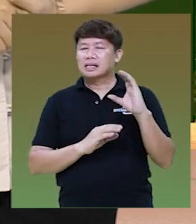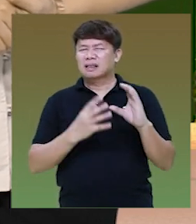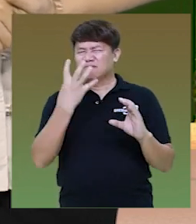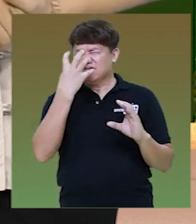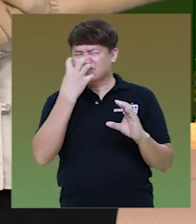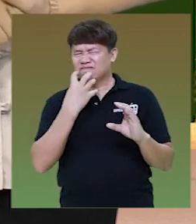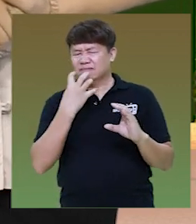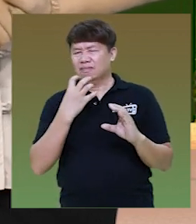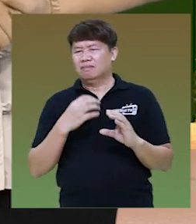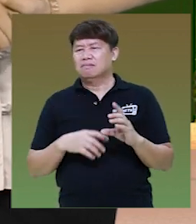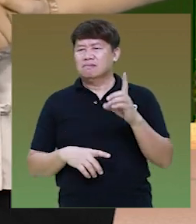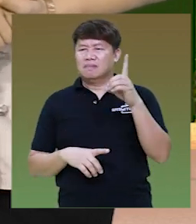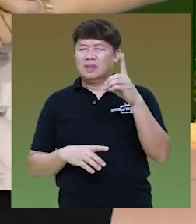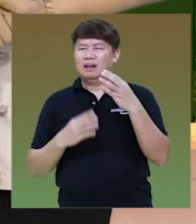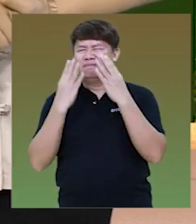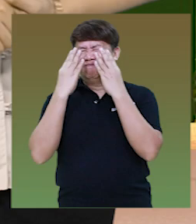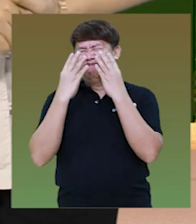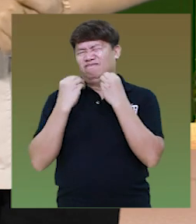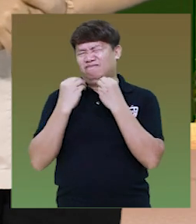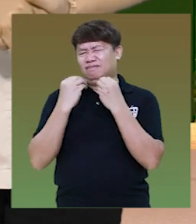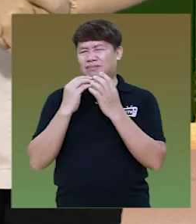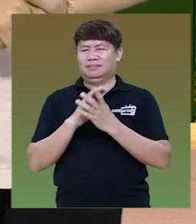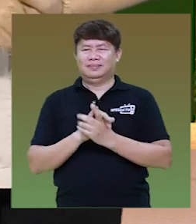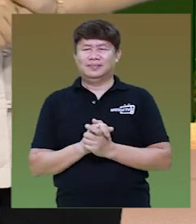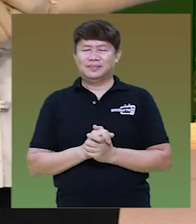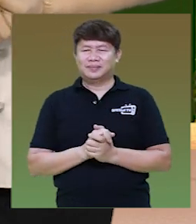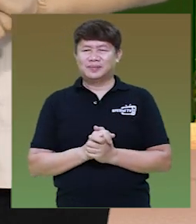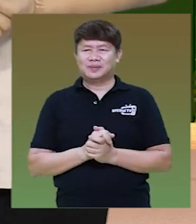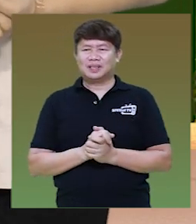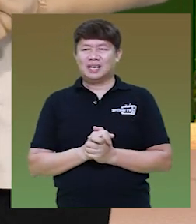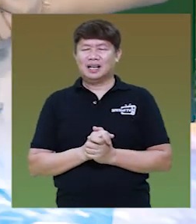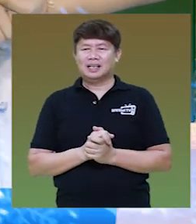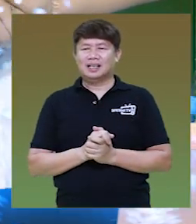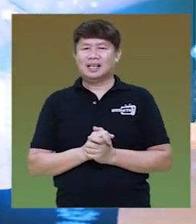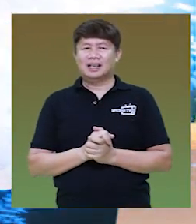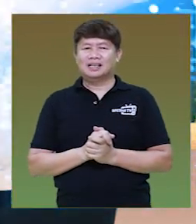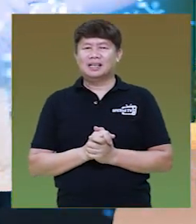Angry. Or D. Sad.